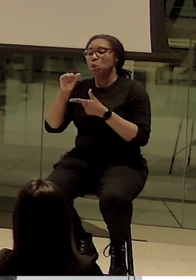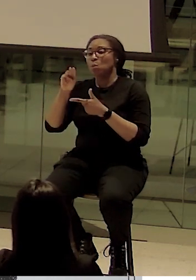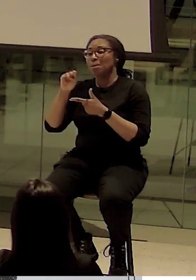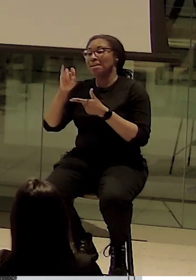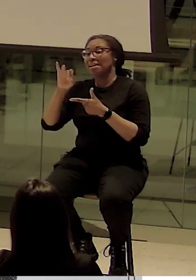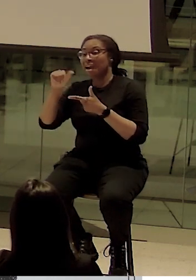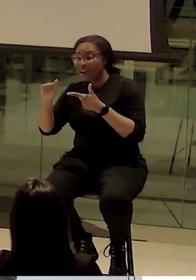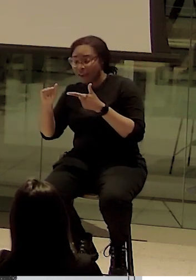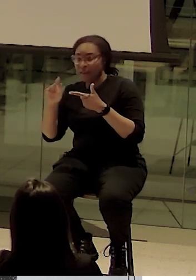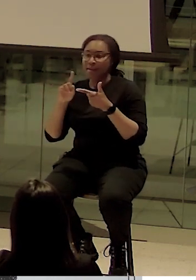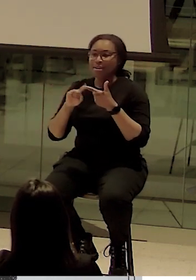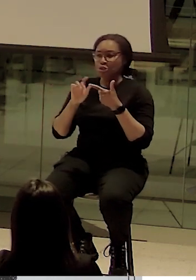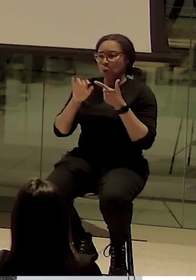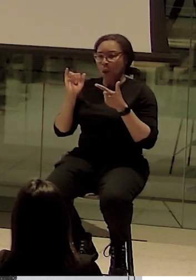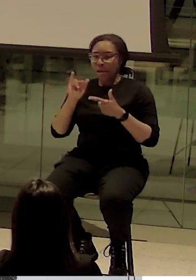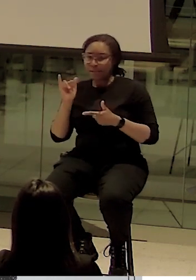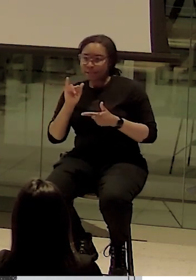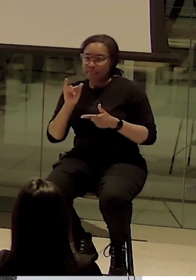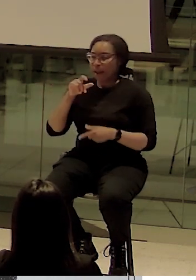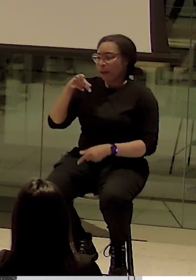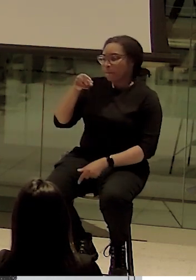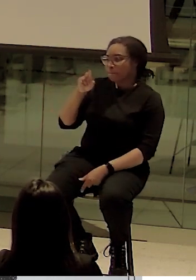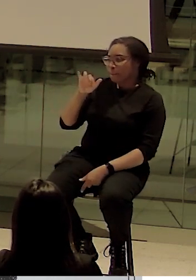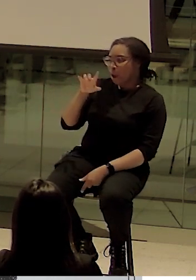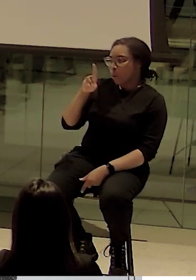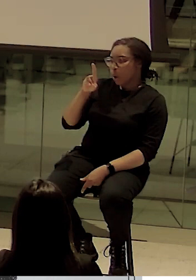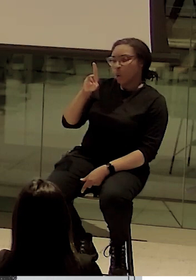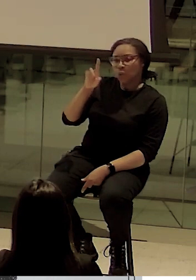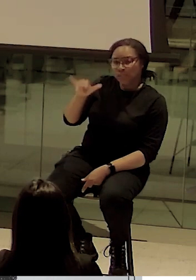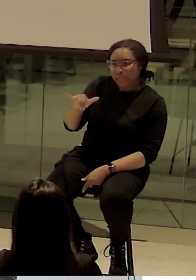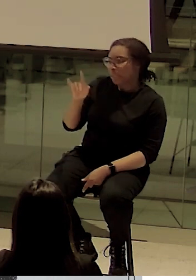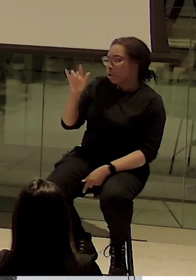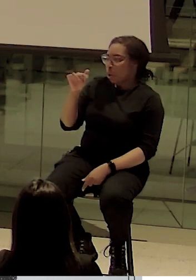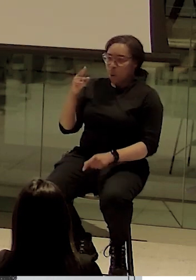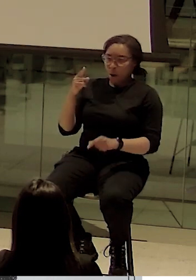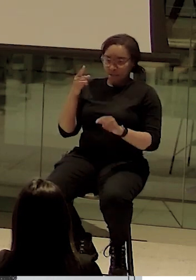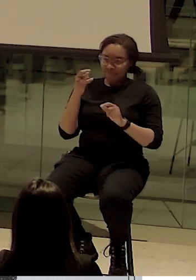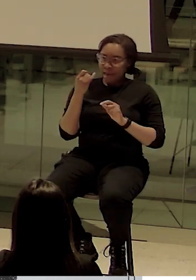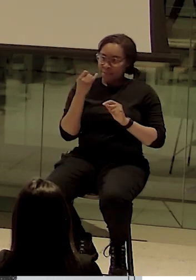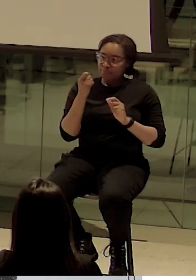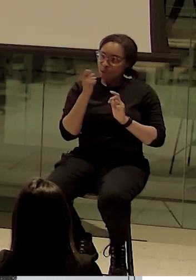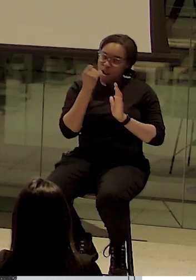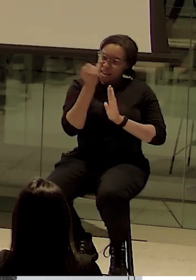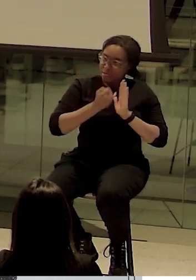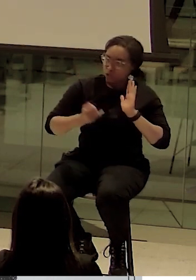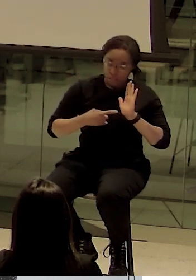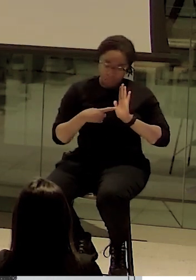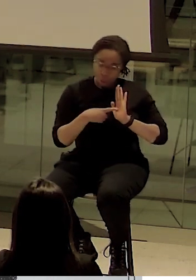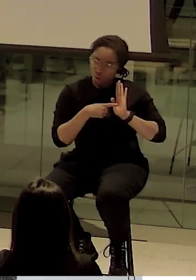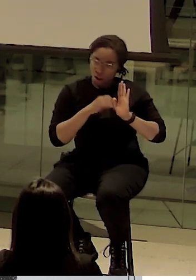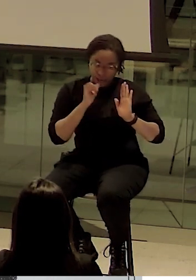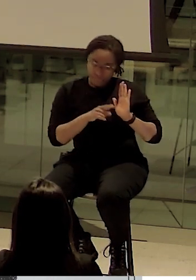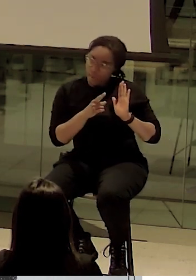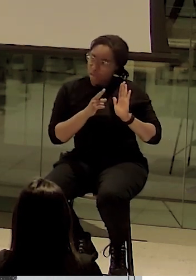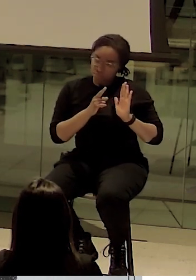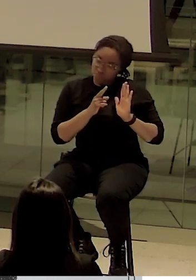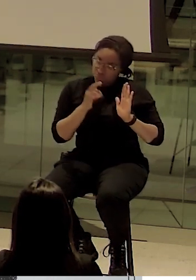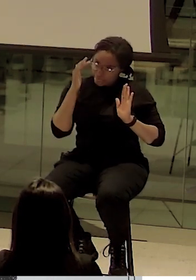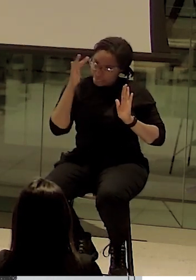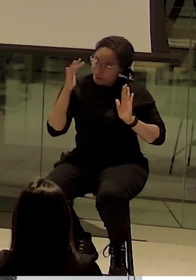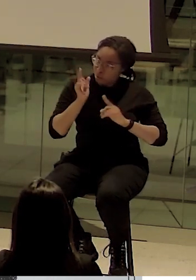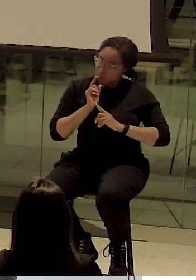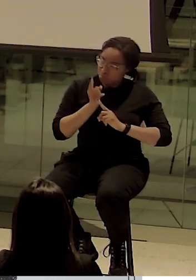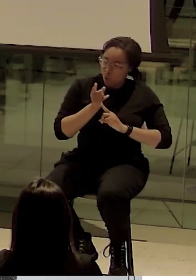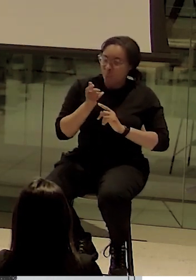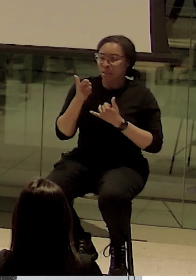of maybe parody, of illustration, of artists who look at our contemporary moment, either make fun of it or try